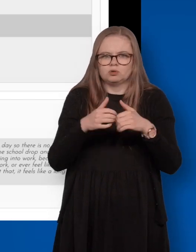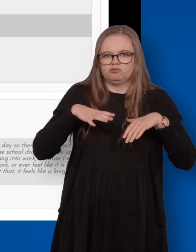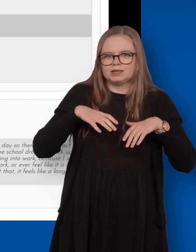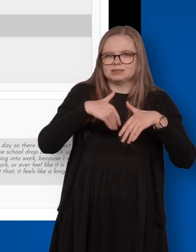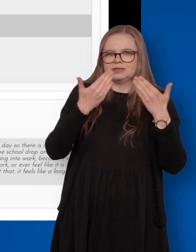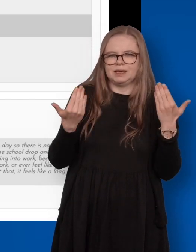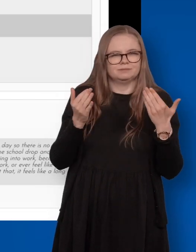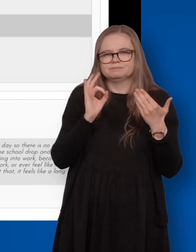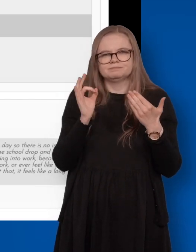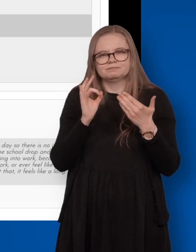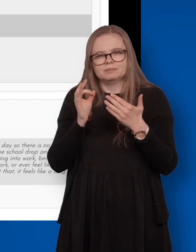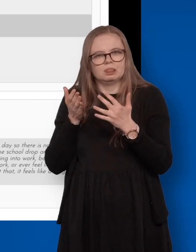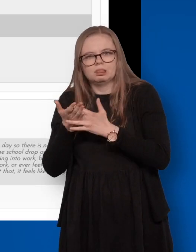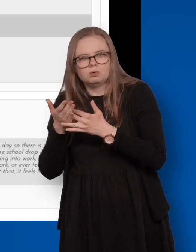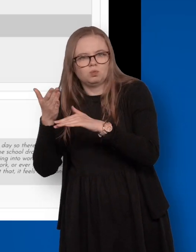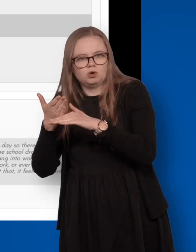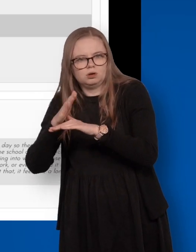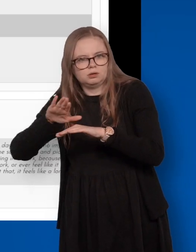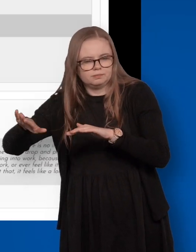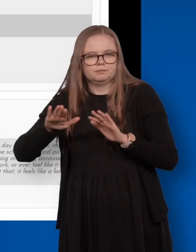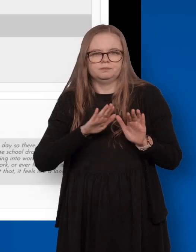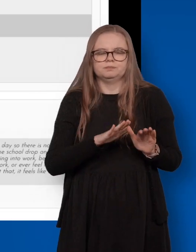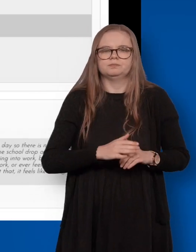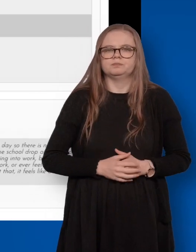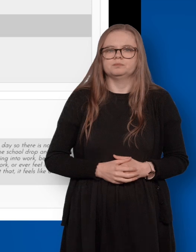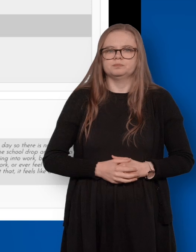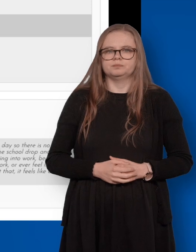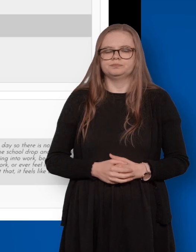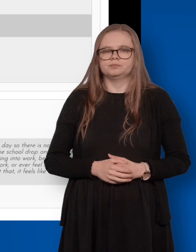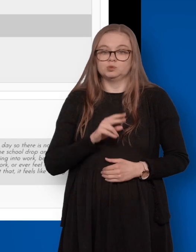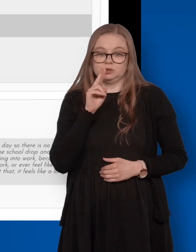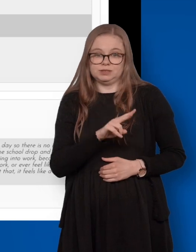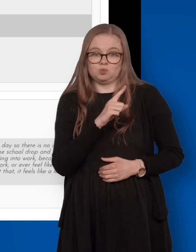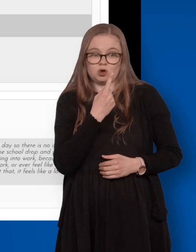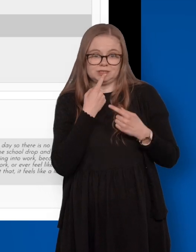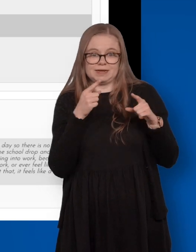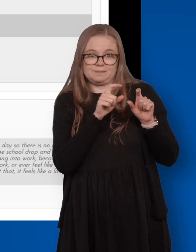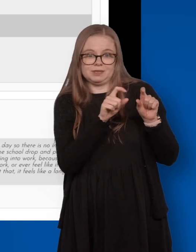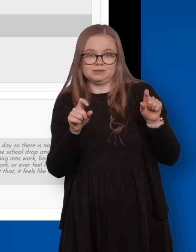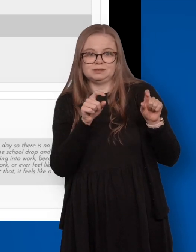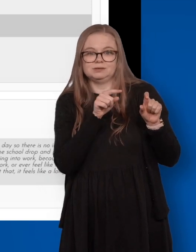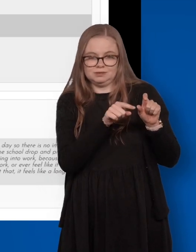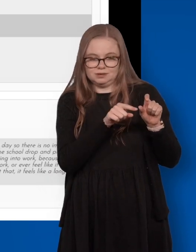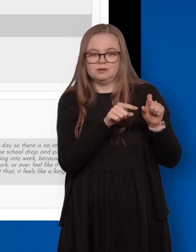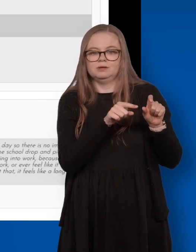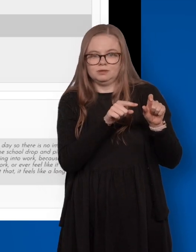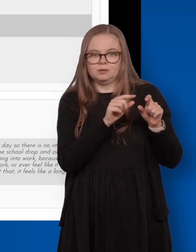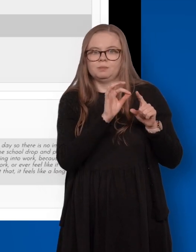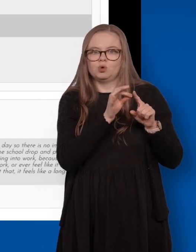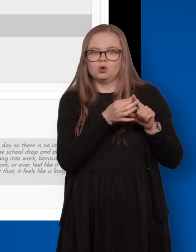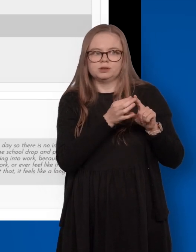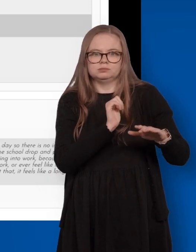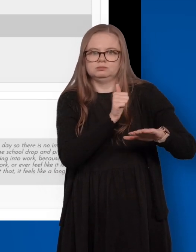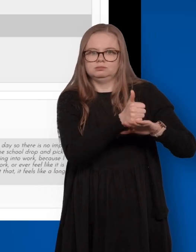rest day without interfering with work. So we can see there that this individual statement allows that point